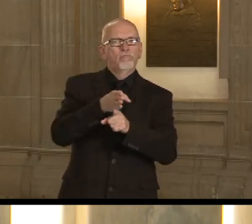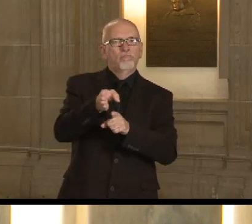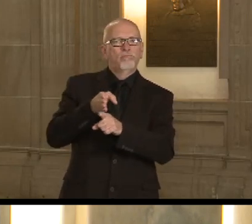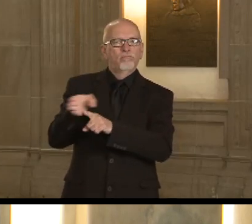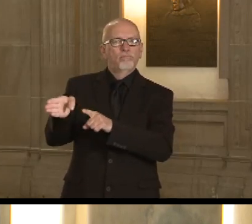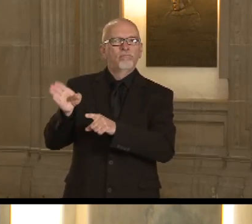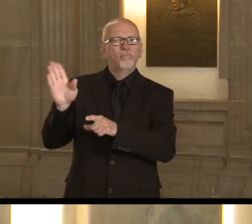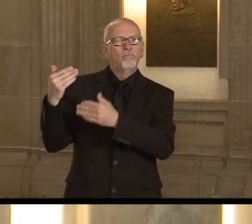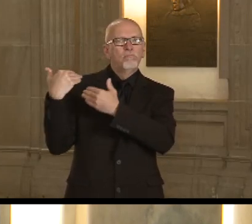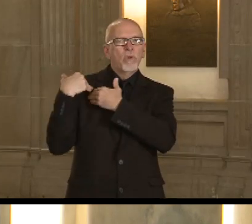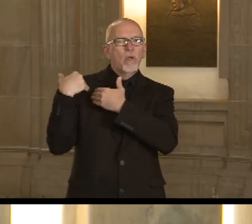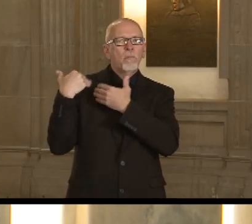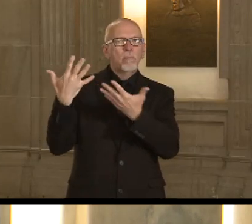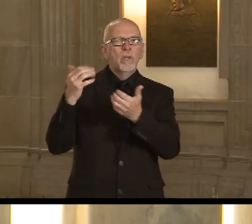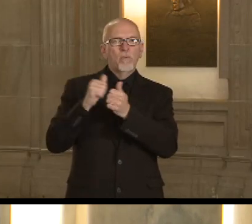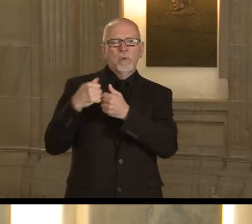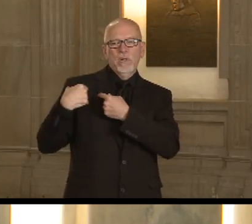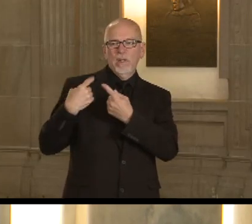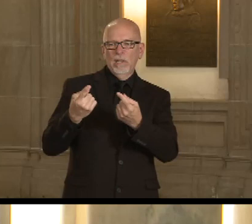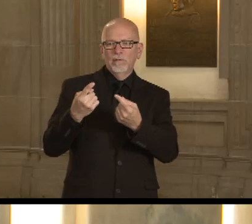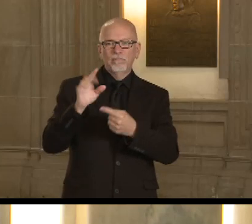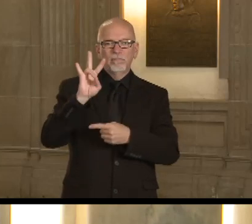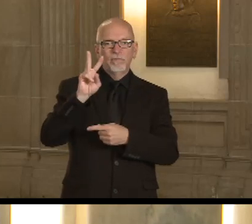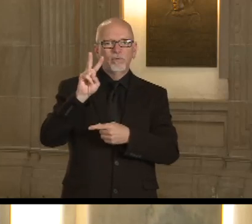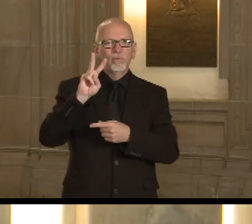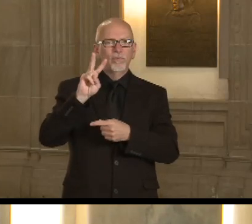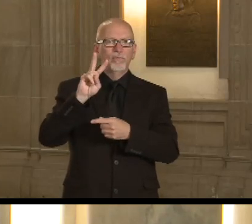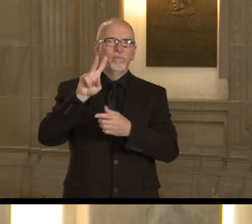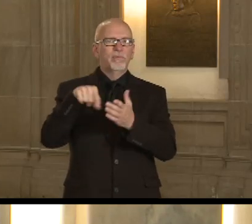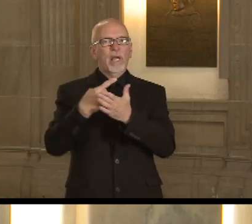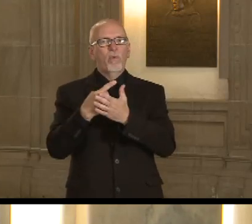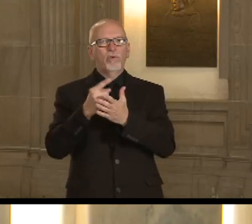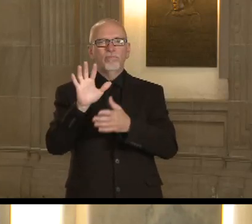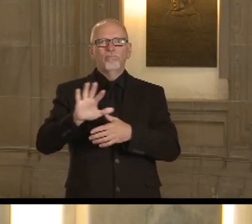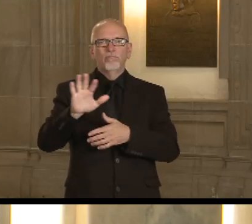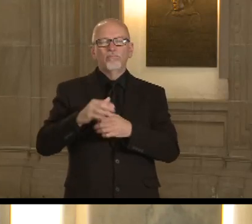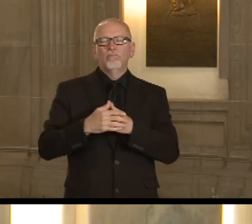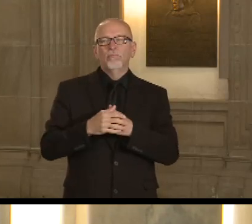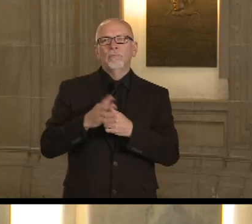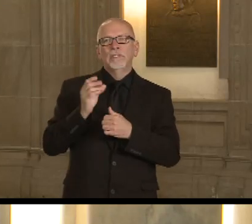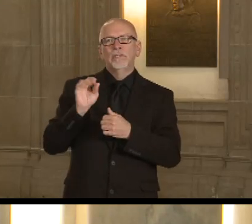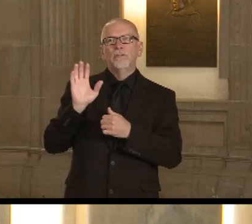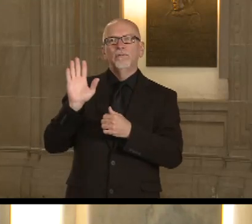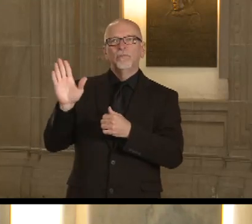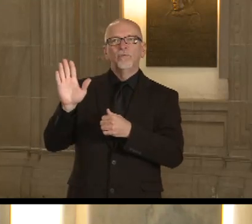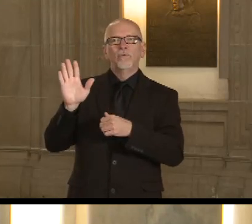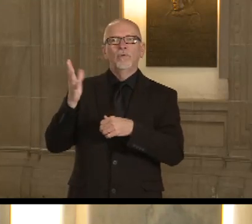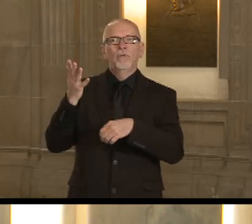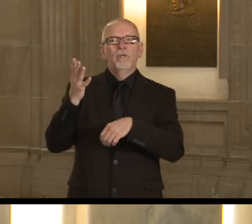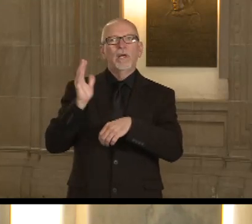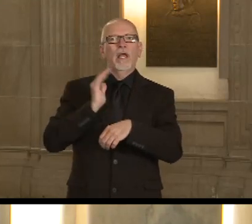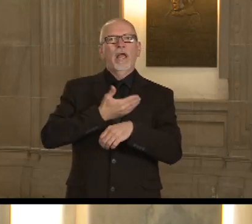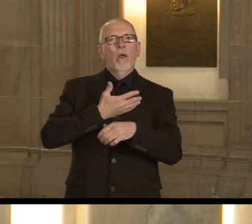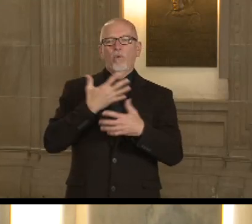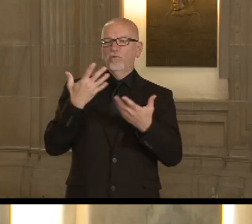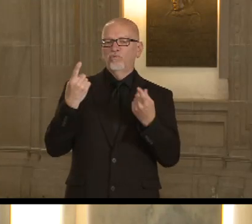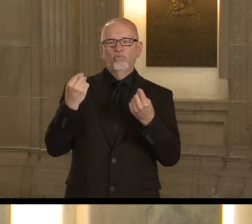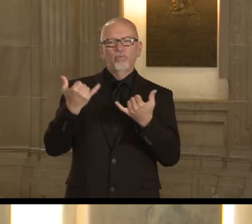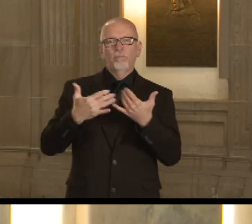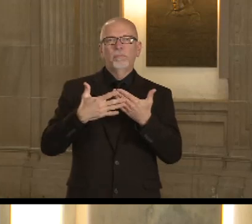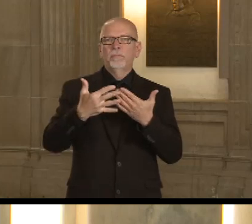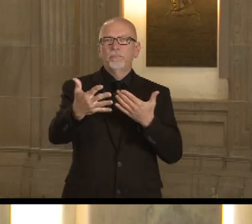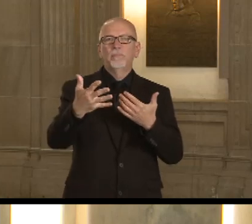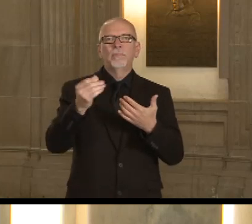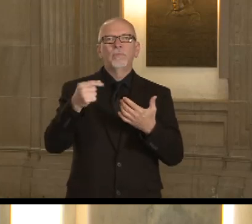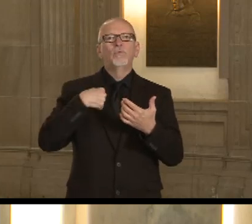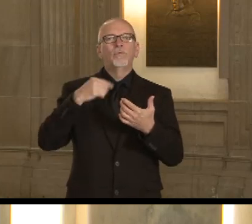of responsibility over the last 72 plus hours and our posture going forward, and